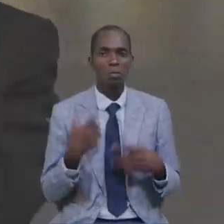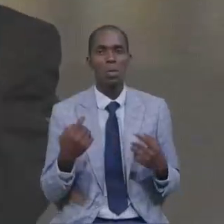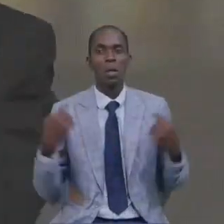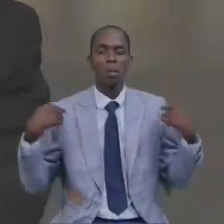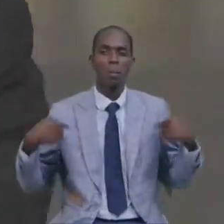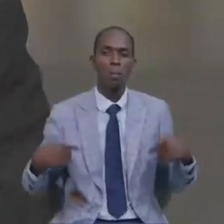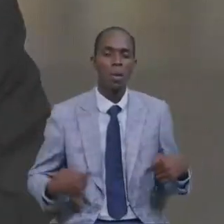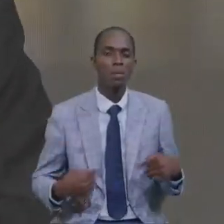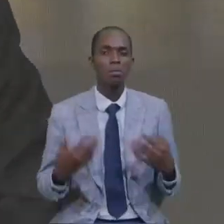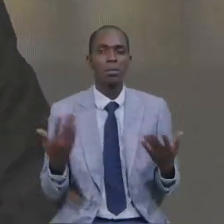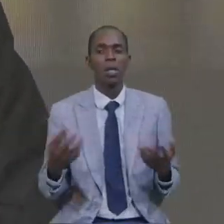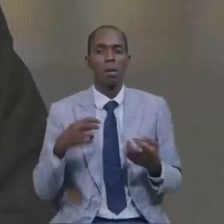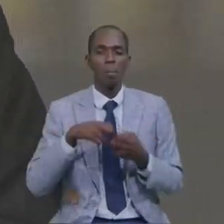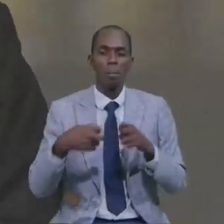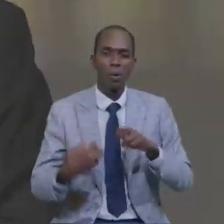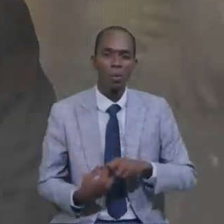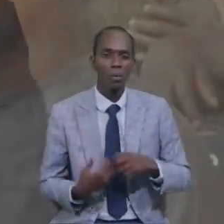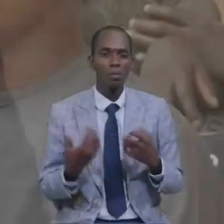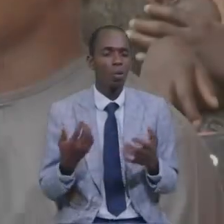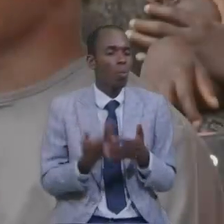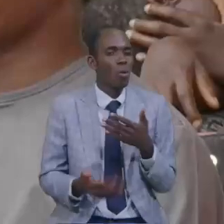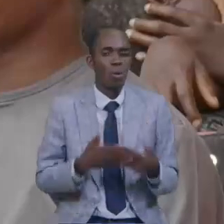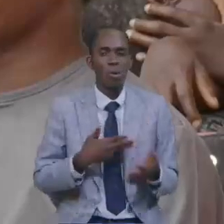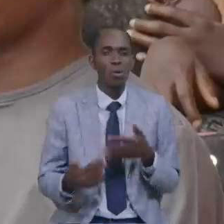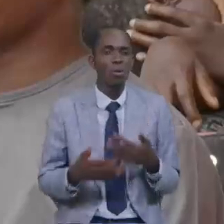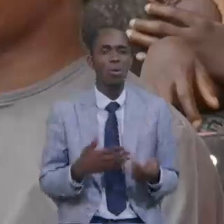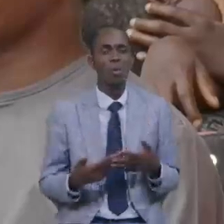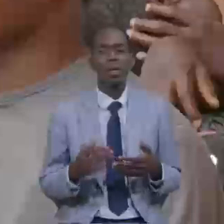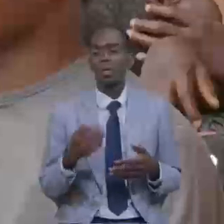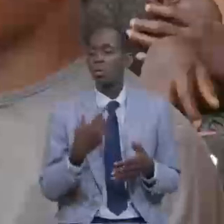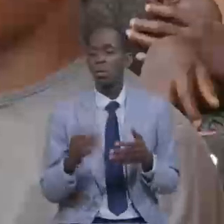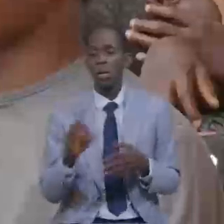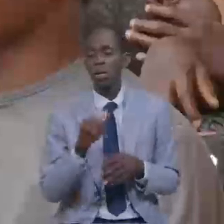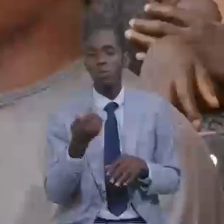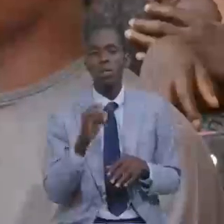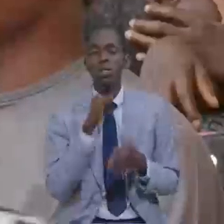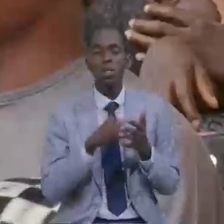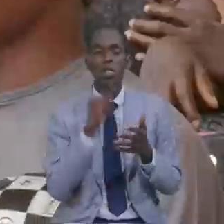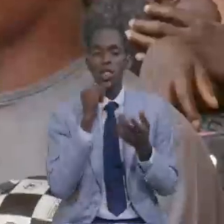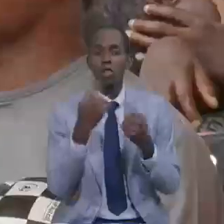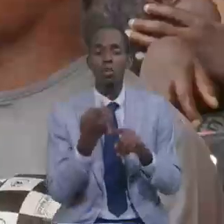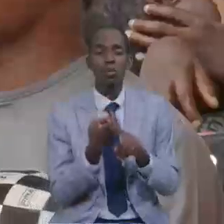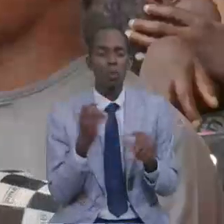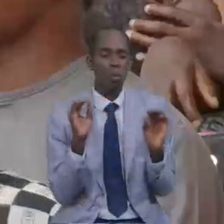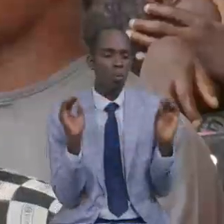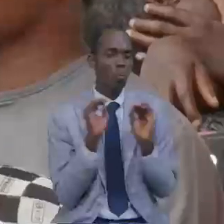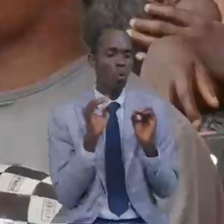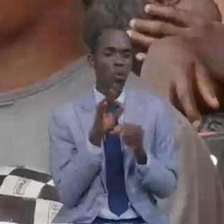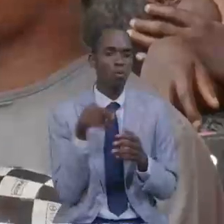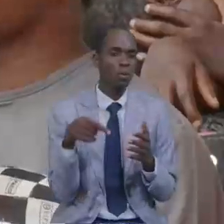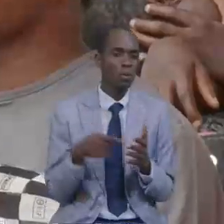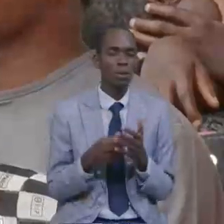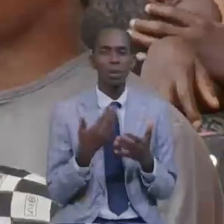from, none of these things move me. Neither count I my life dear unto myself,